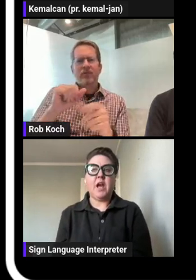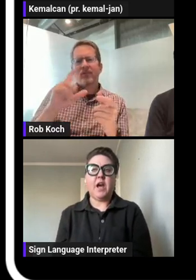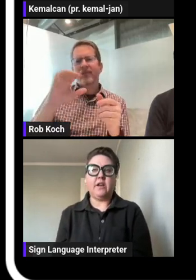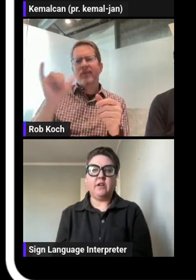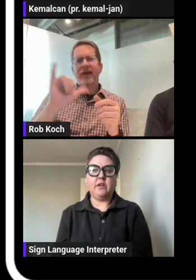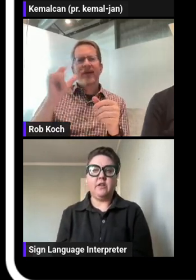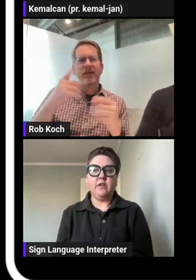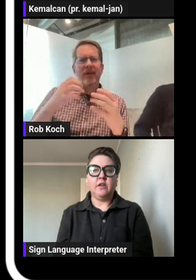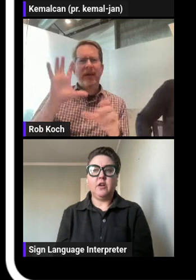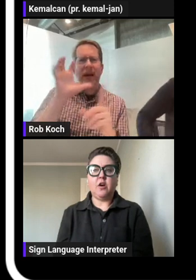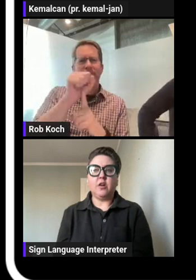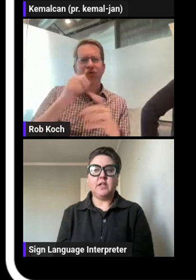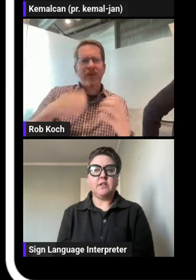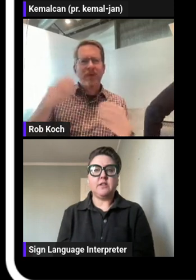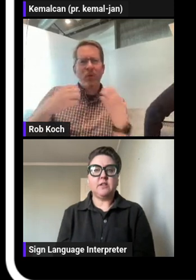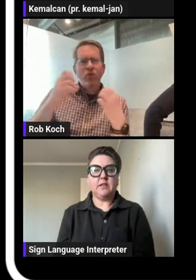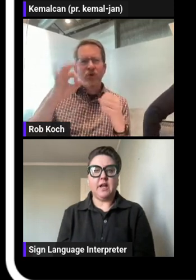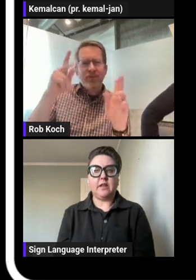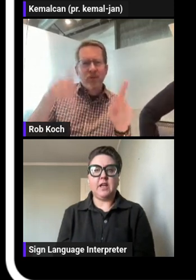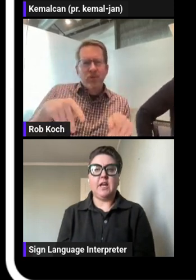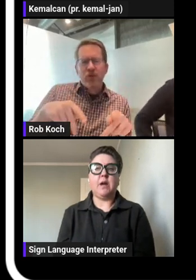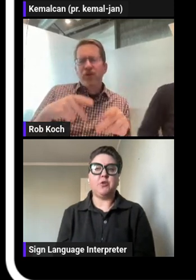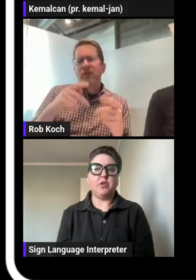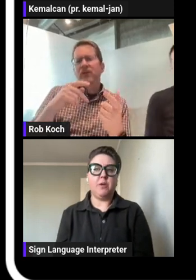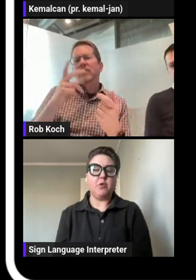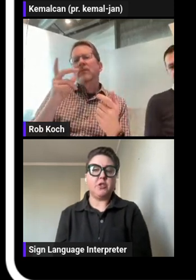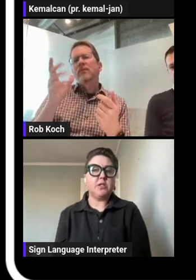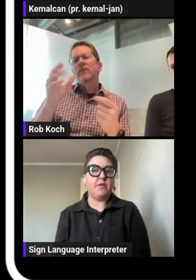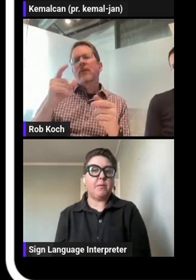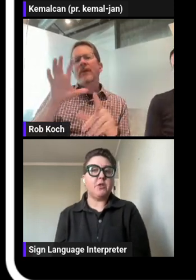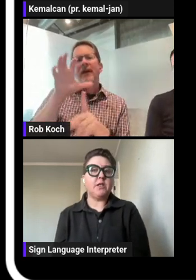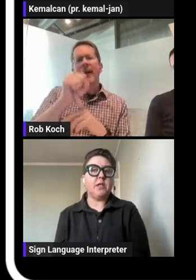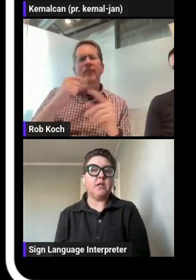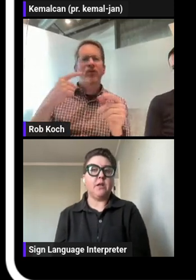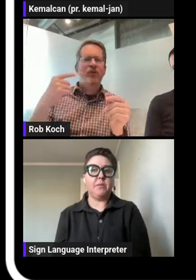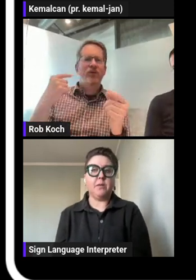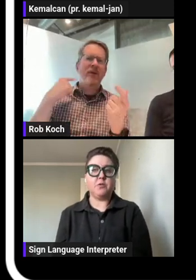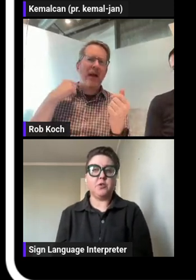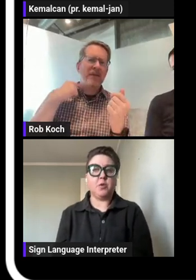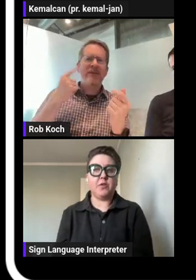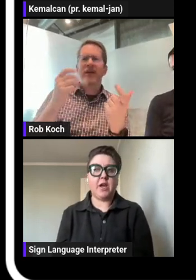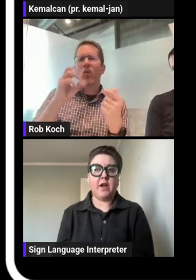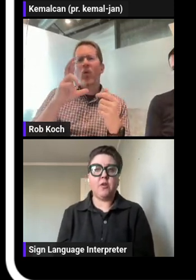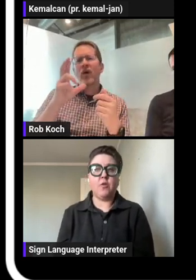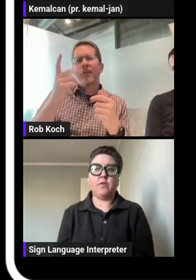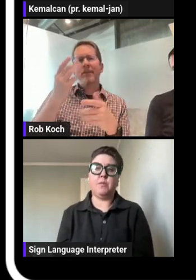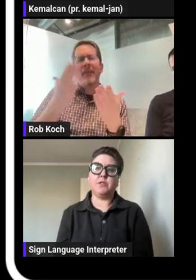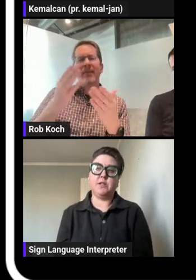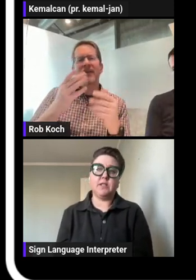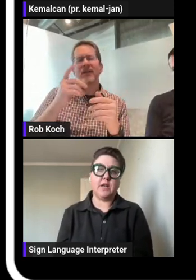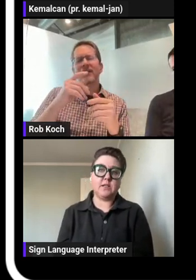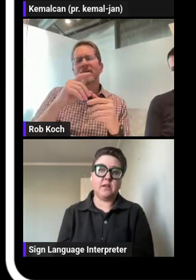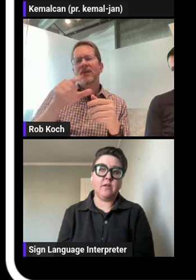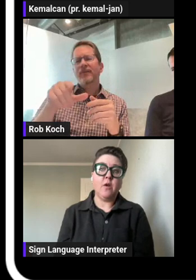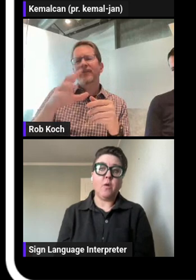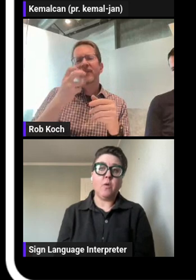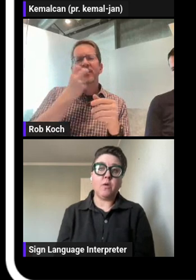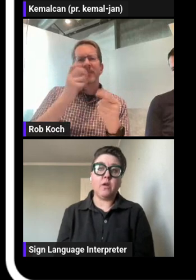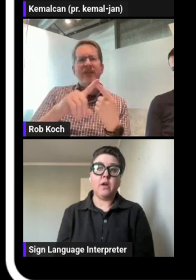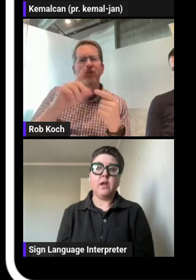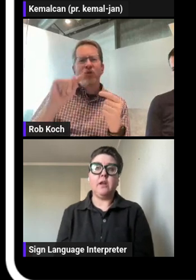the added context, like they can capture the emotions of the person and be able to interpret that, or if the person has an